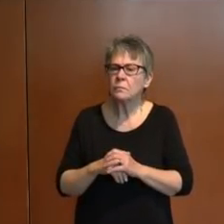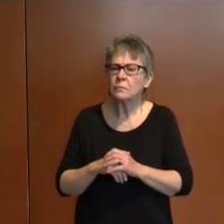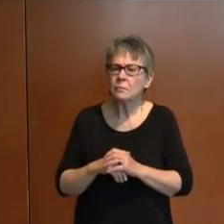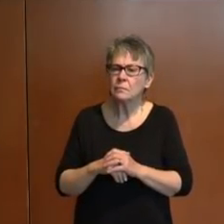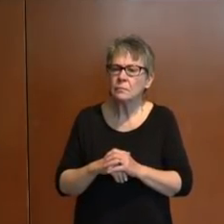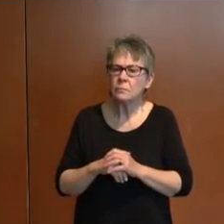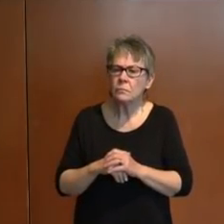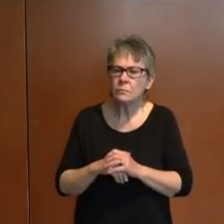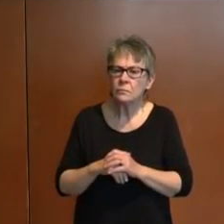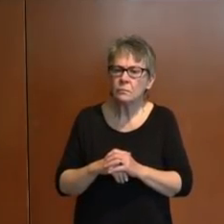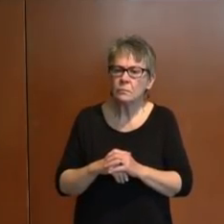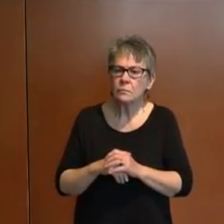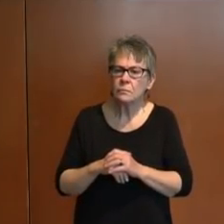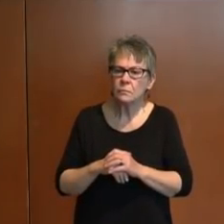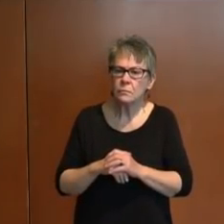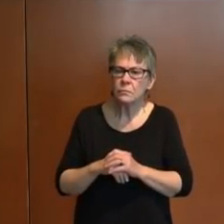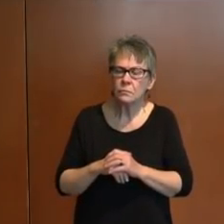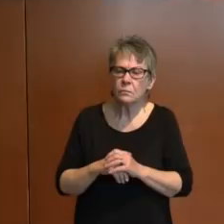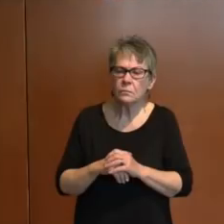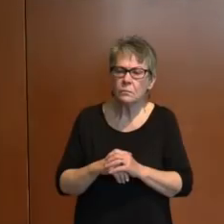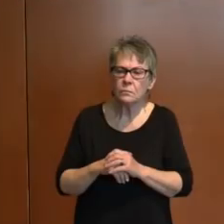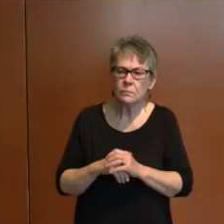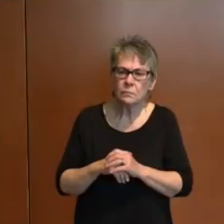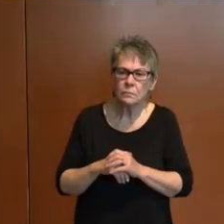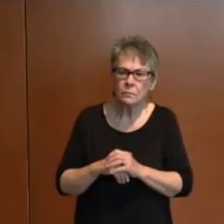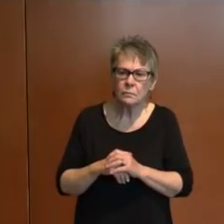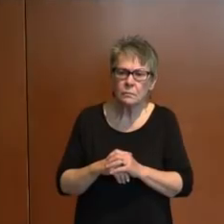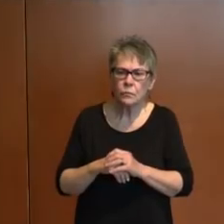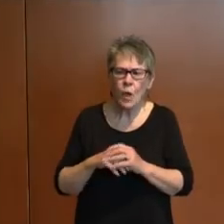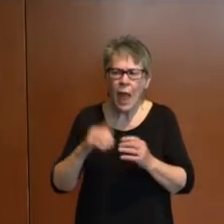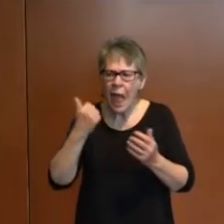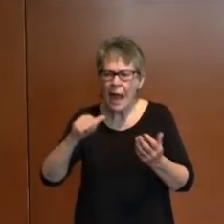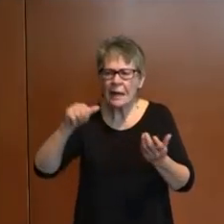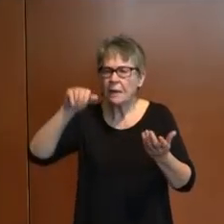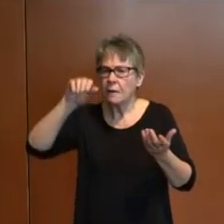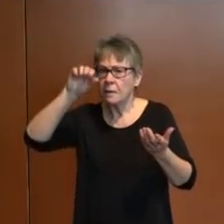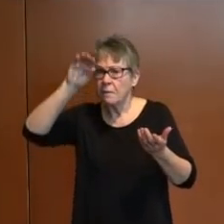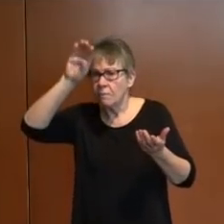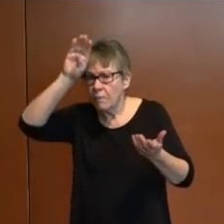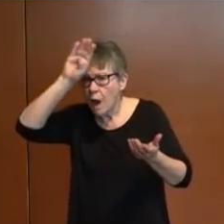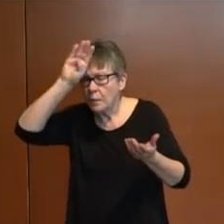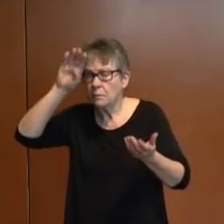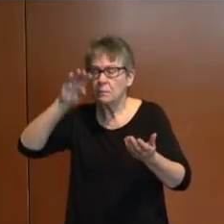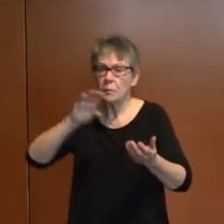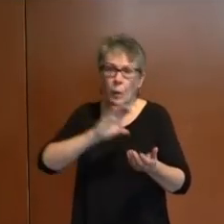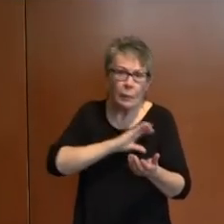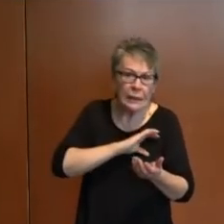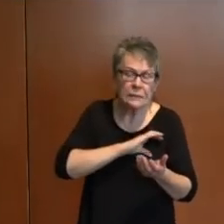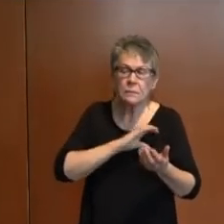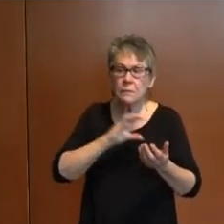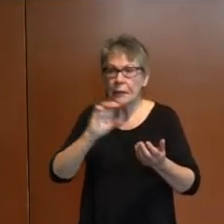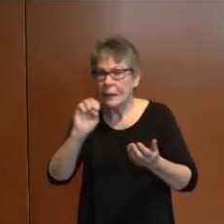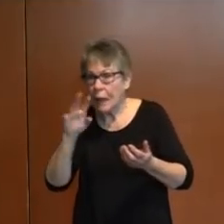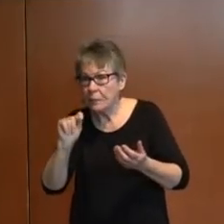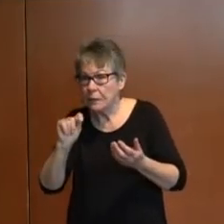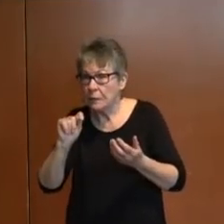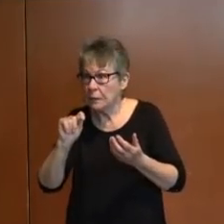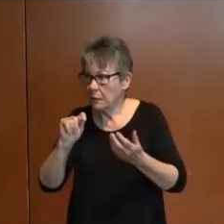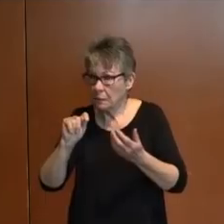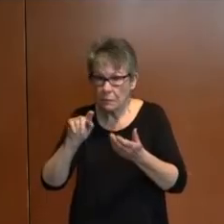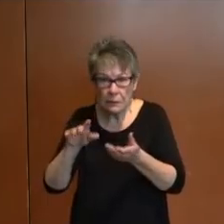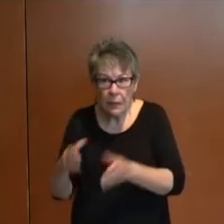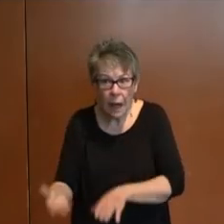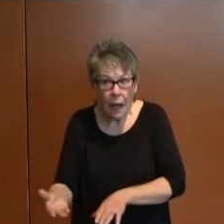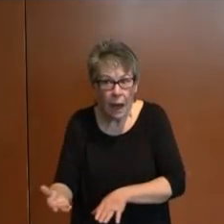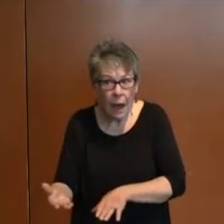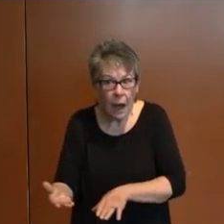answer to that is no, but I know of two law enforcement officers that have been in serious condition but are at this